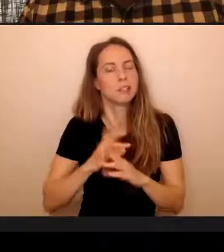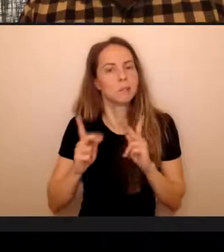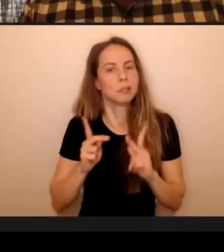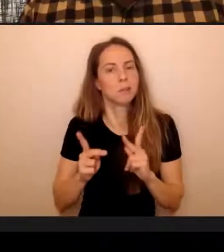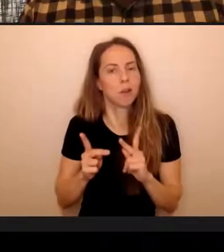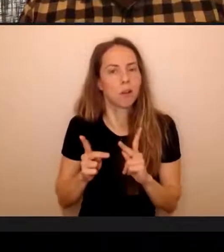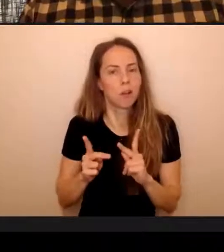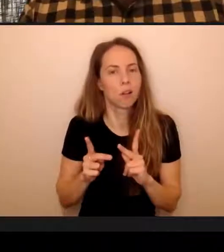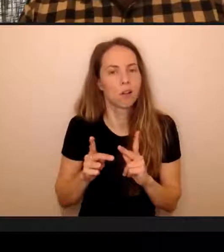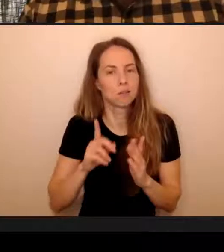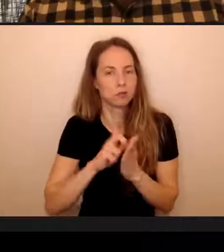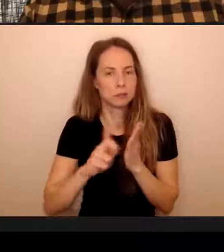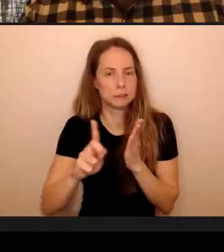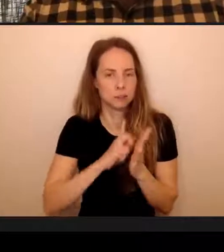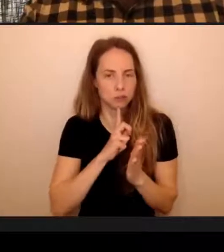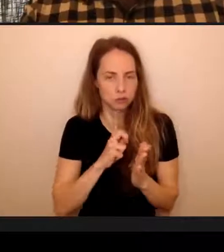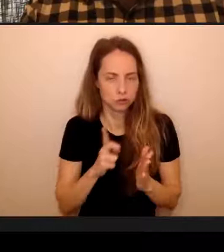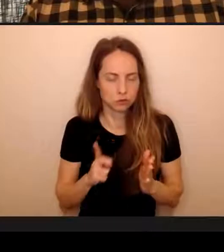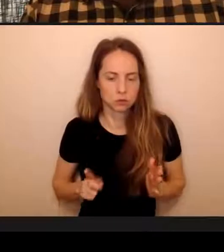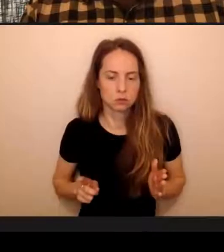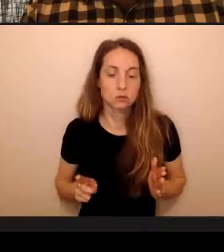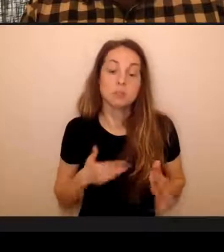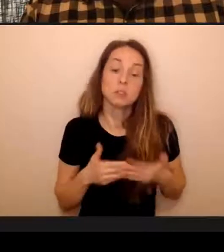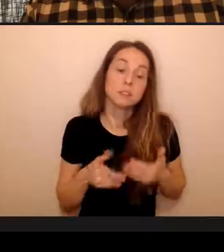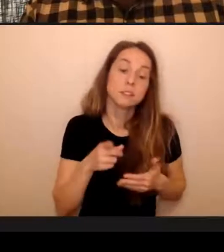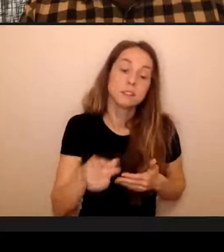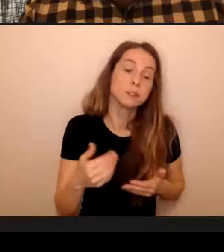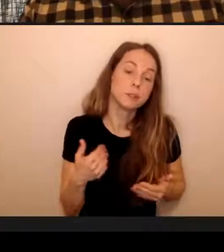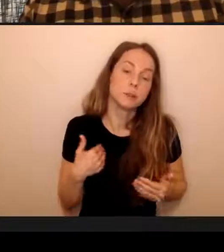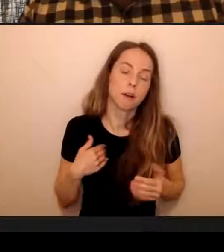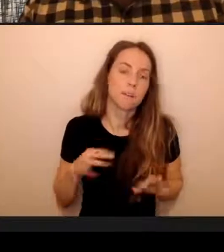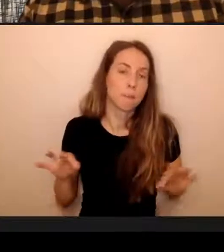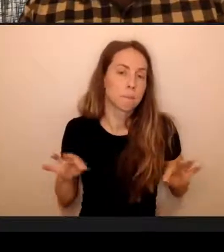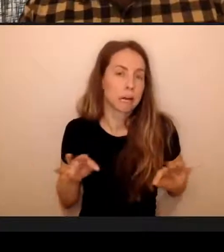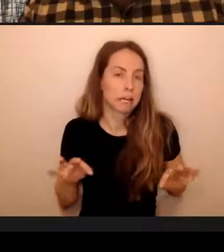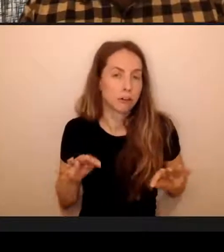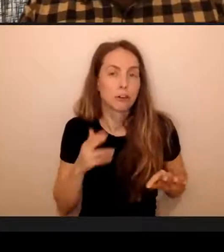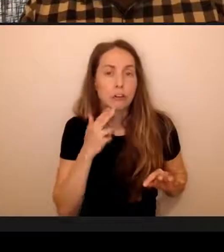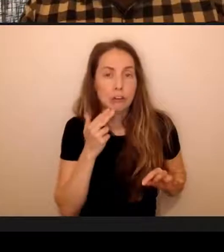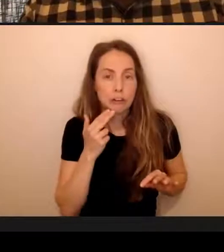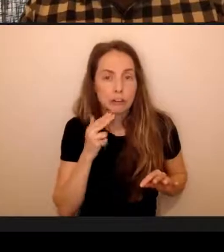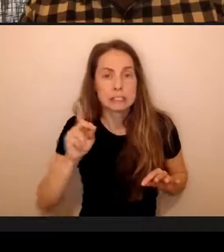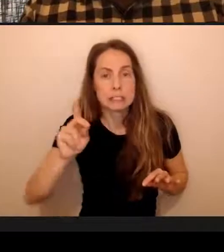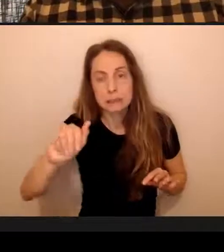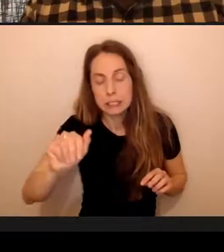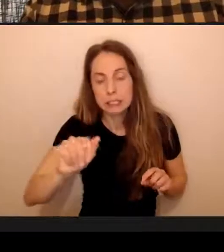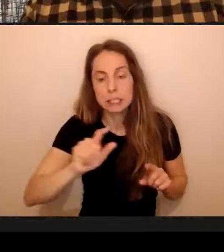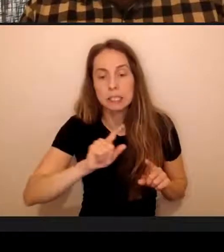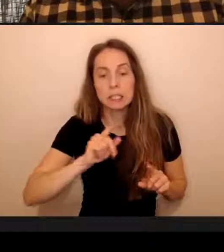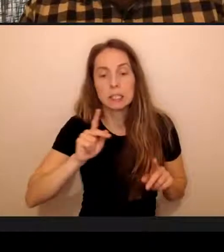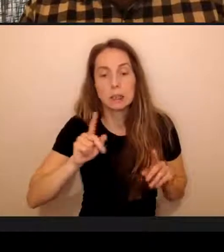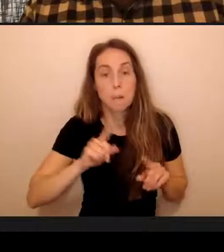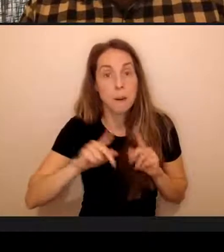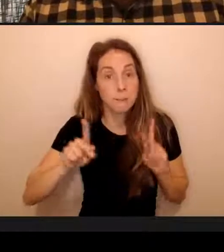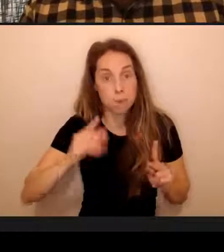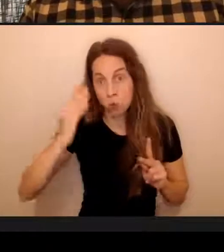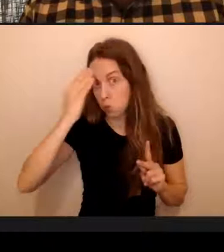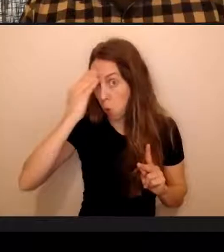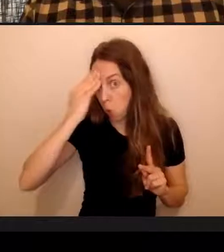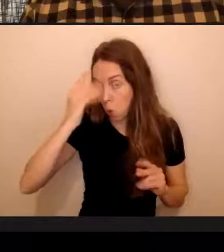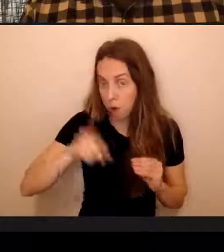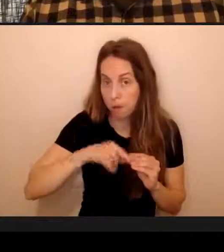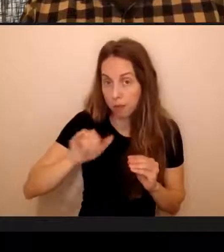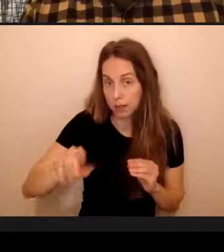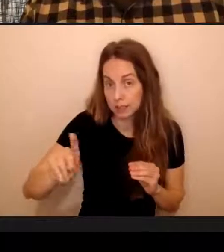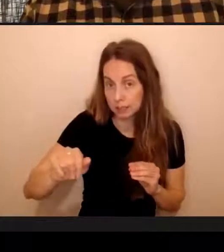Because even if you have a minor disability, but people are aware of it and